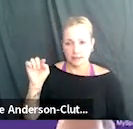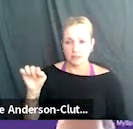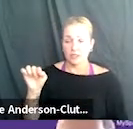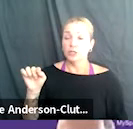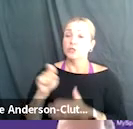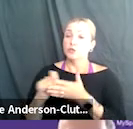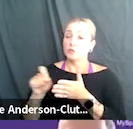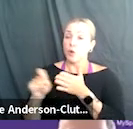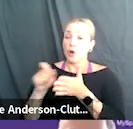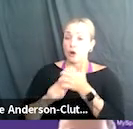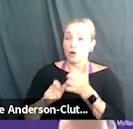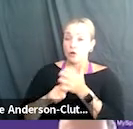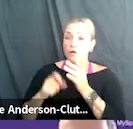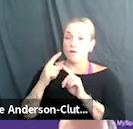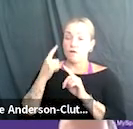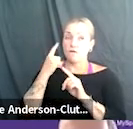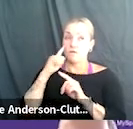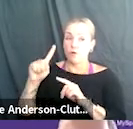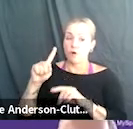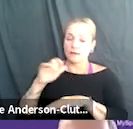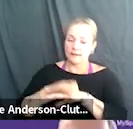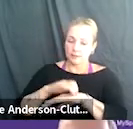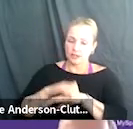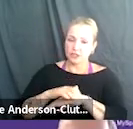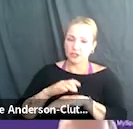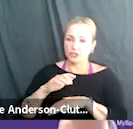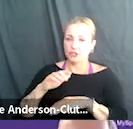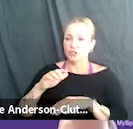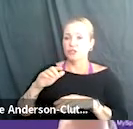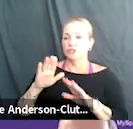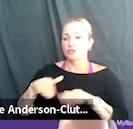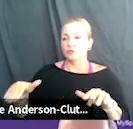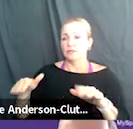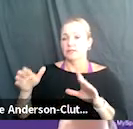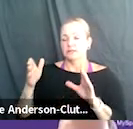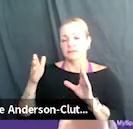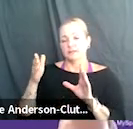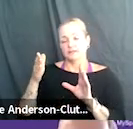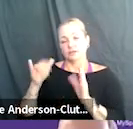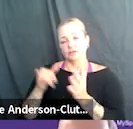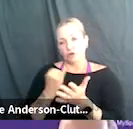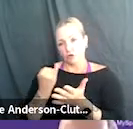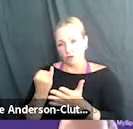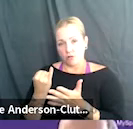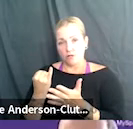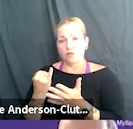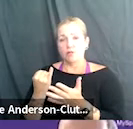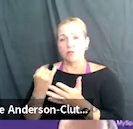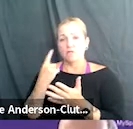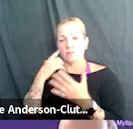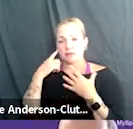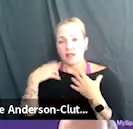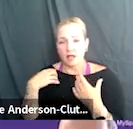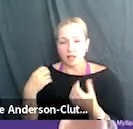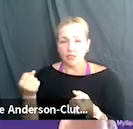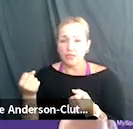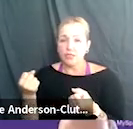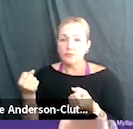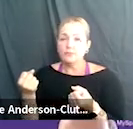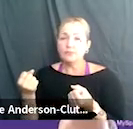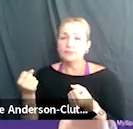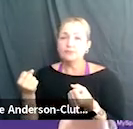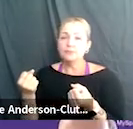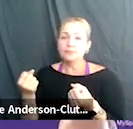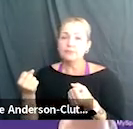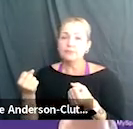Psychiatry, and has written some other things since then about catatonia. And she published this one paper, and she